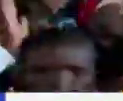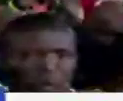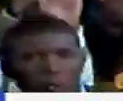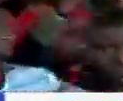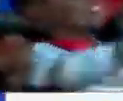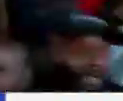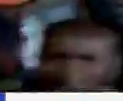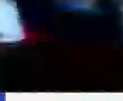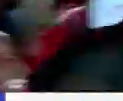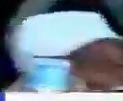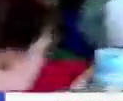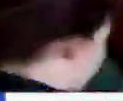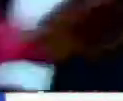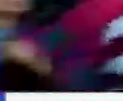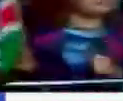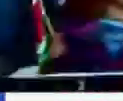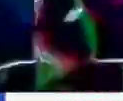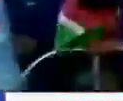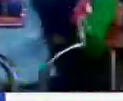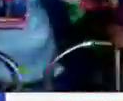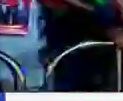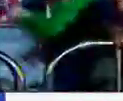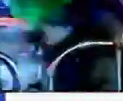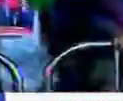again. He garnered a total of